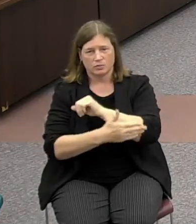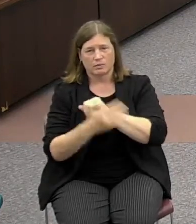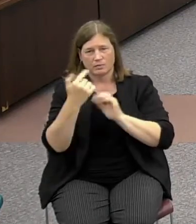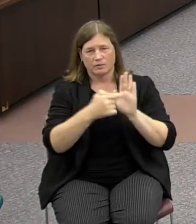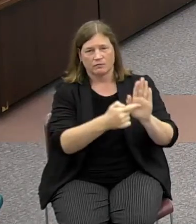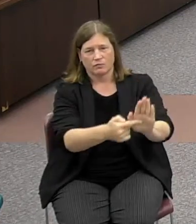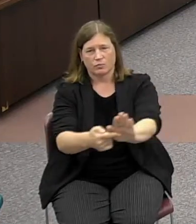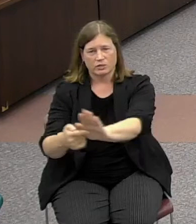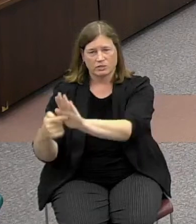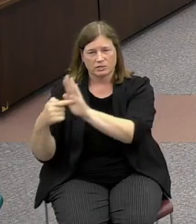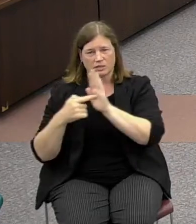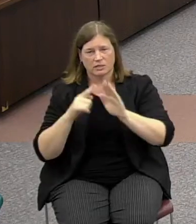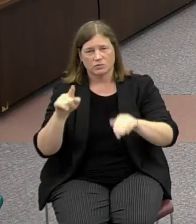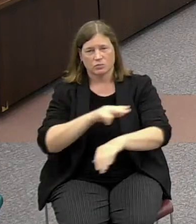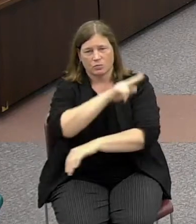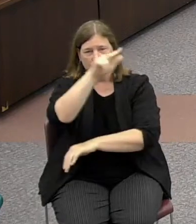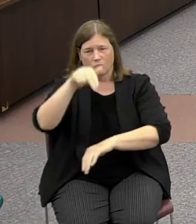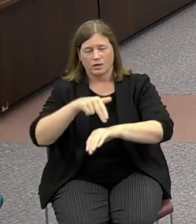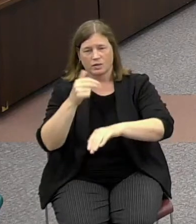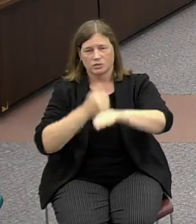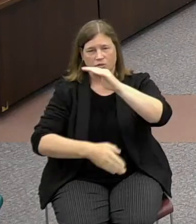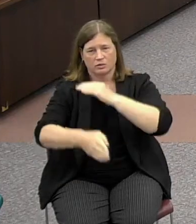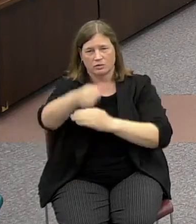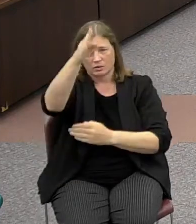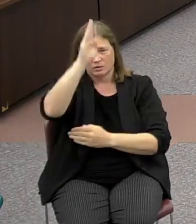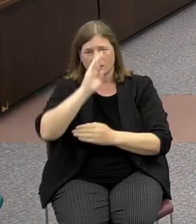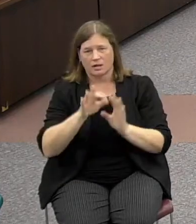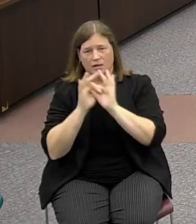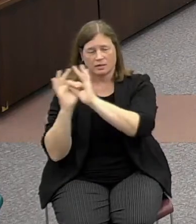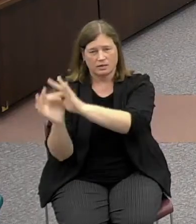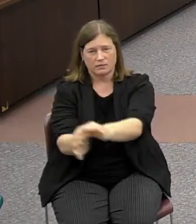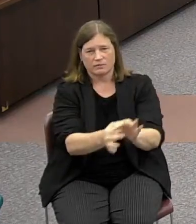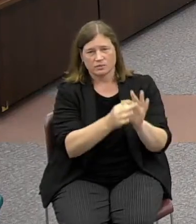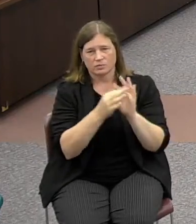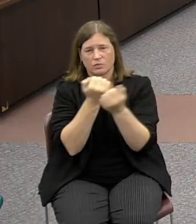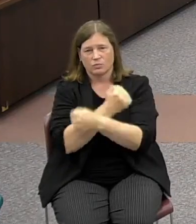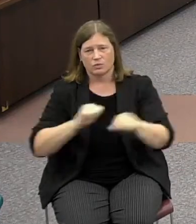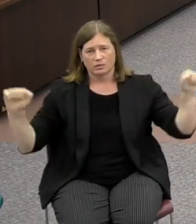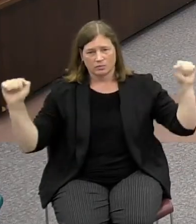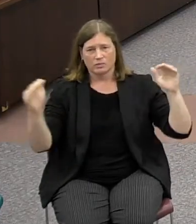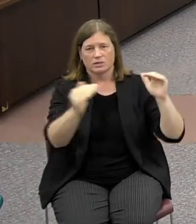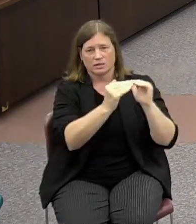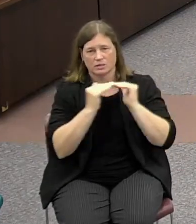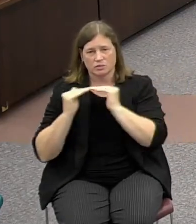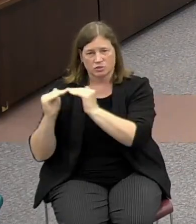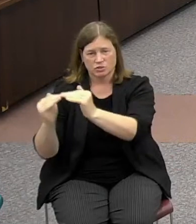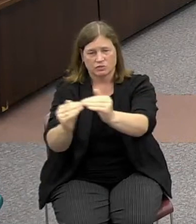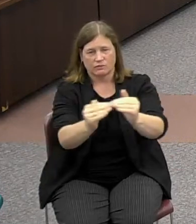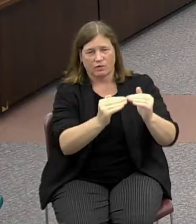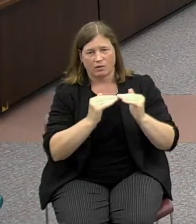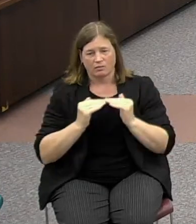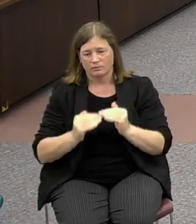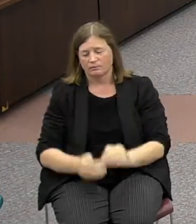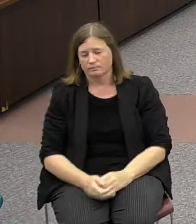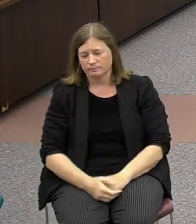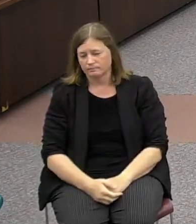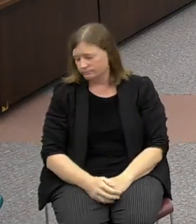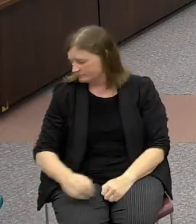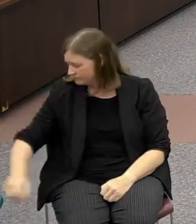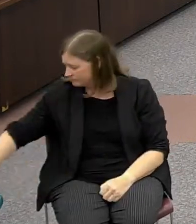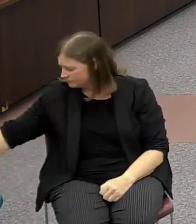to the republic for which it stands, one nation, under God, indivisible, with liberty and justice for all.